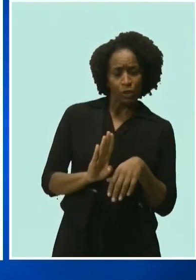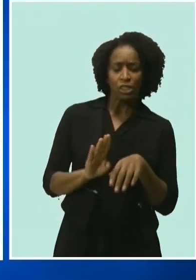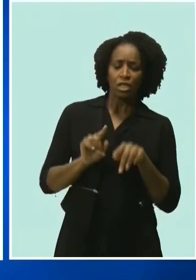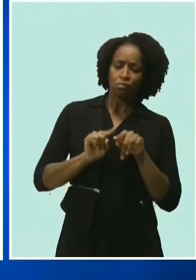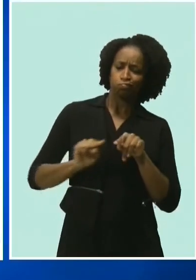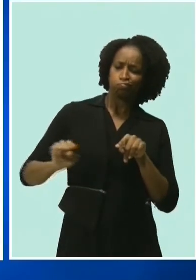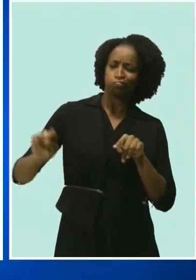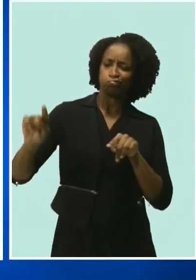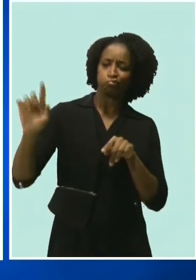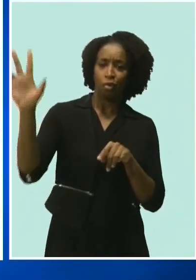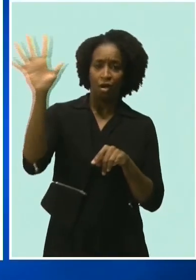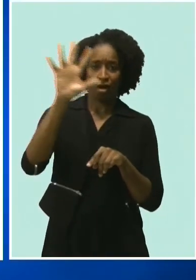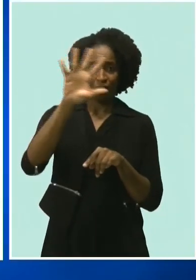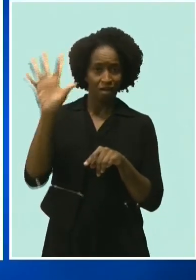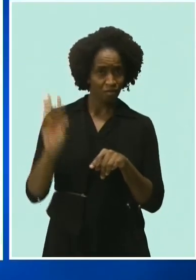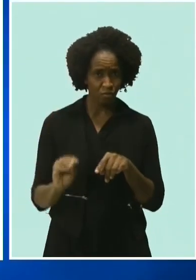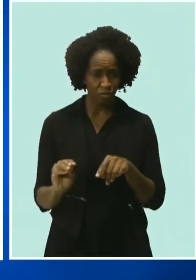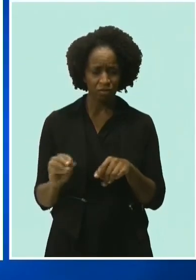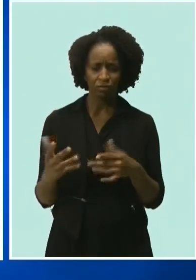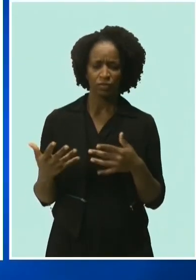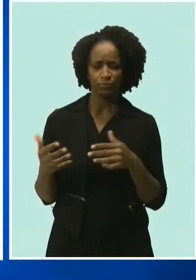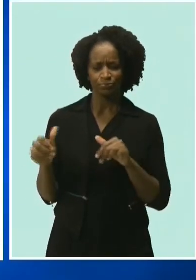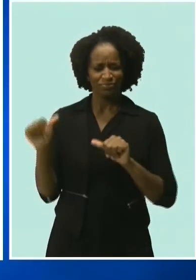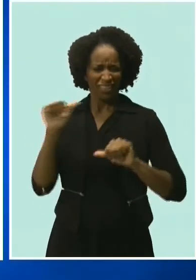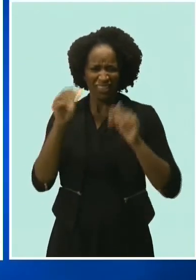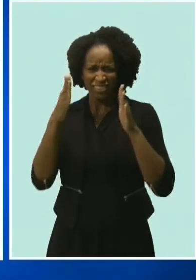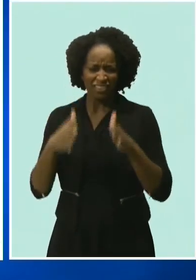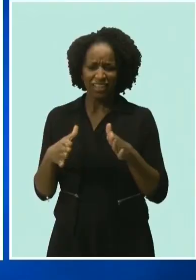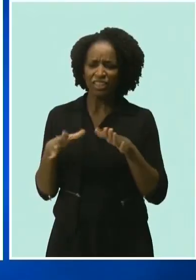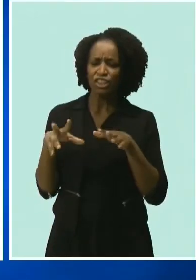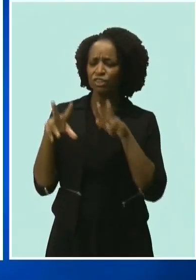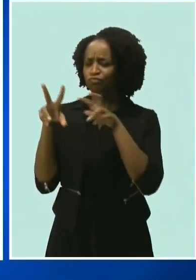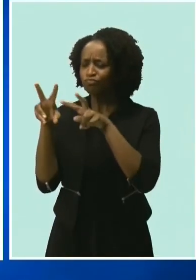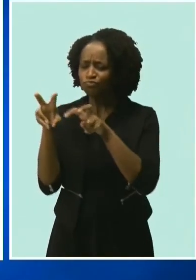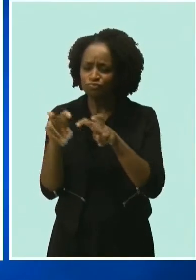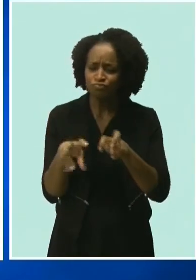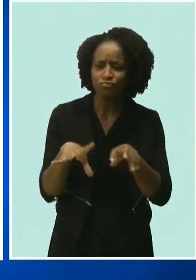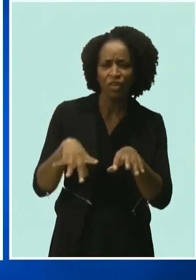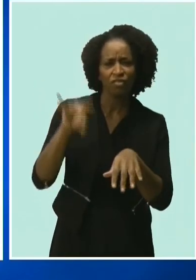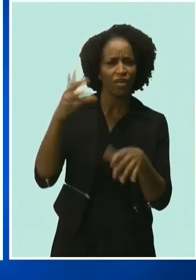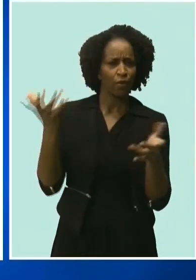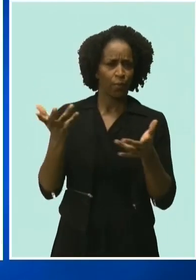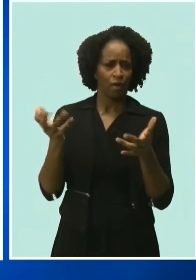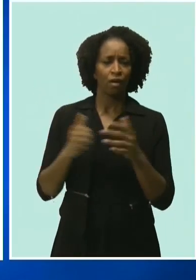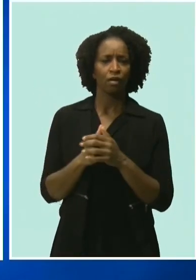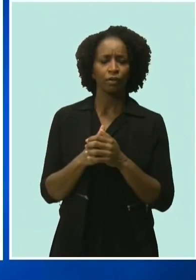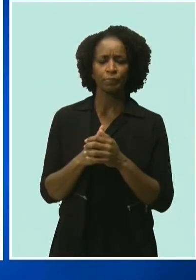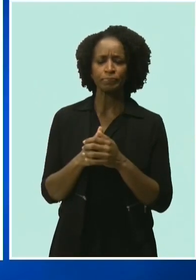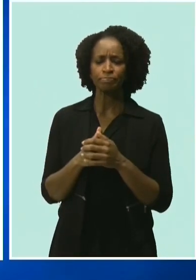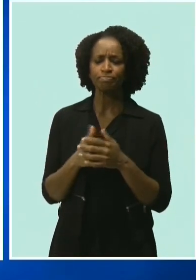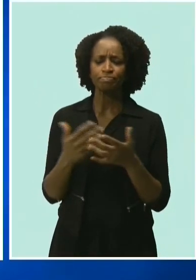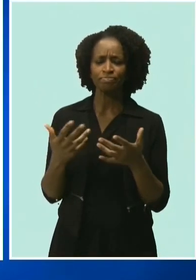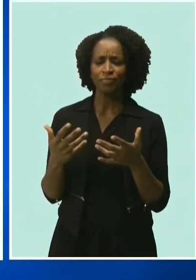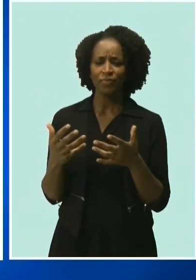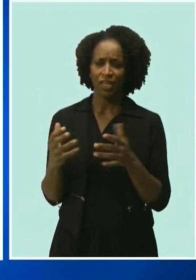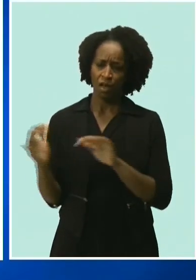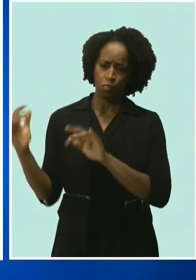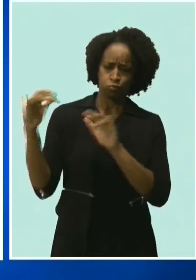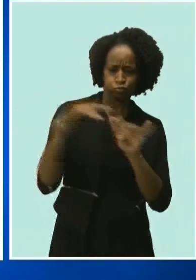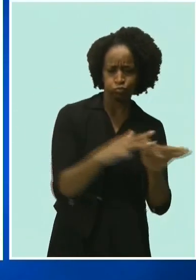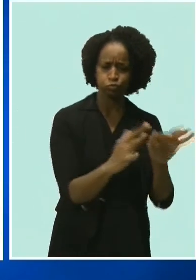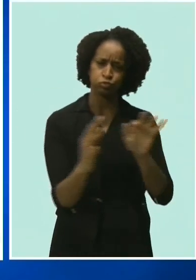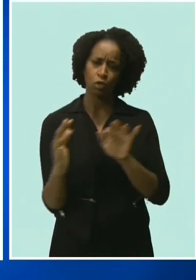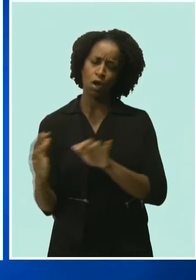Africa. What scientists have been finding is the level of the sargassum influx might